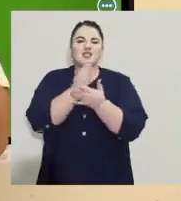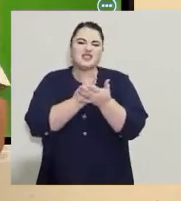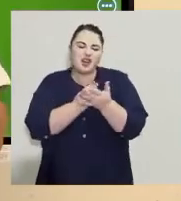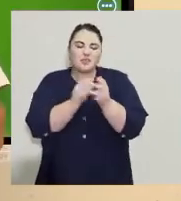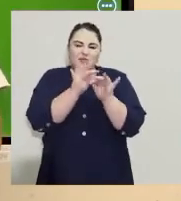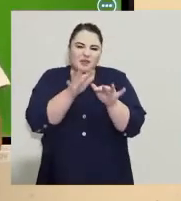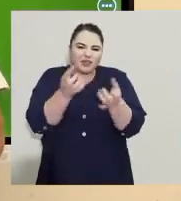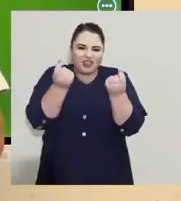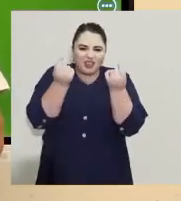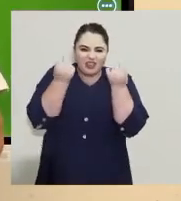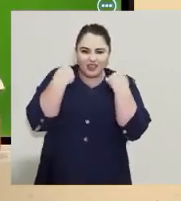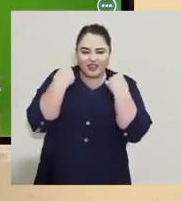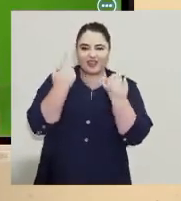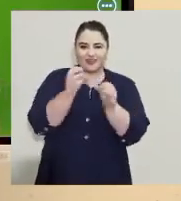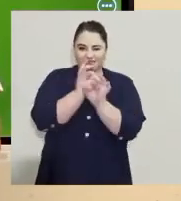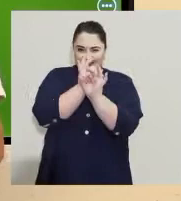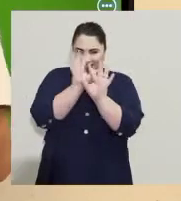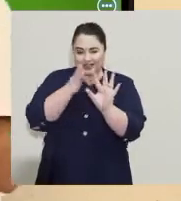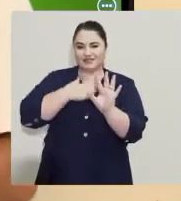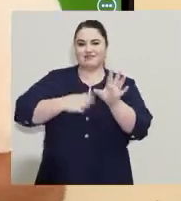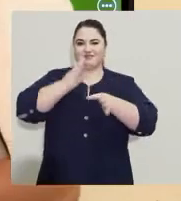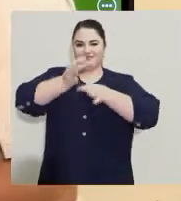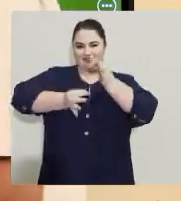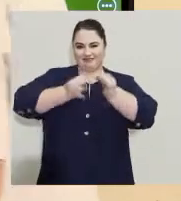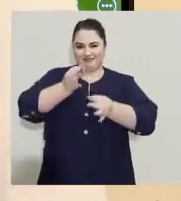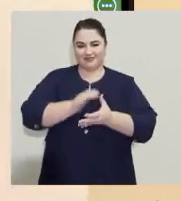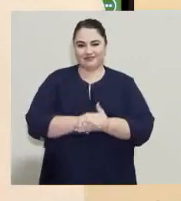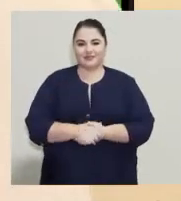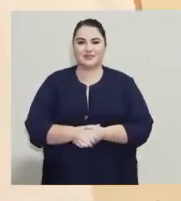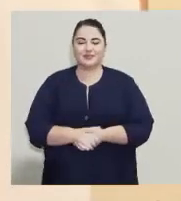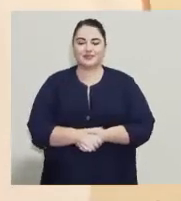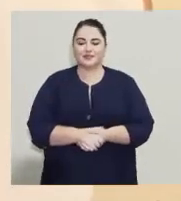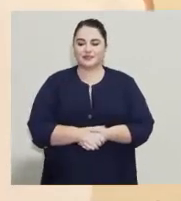are just some misunderstandings that we are going to clarify.